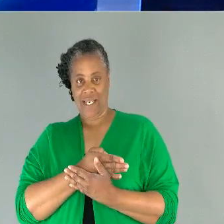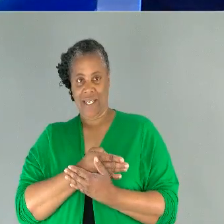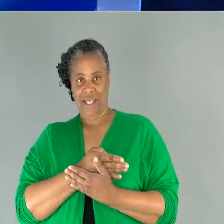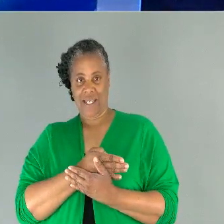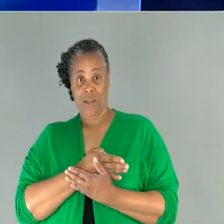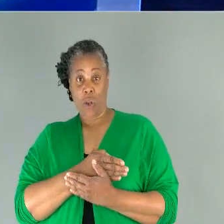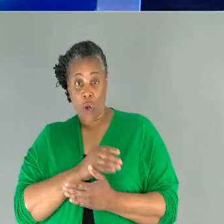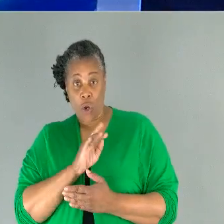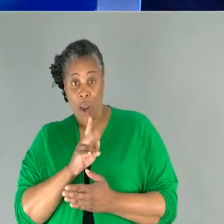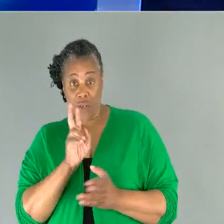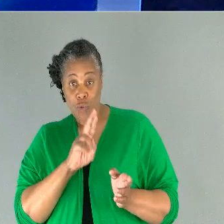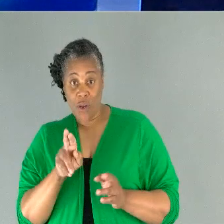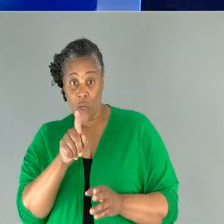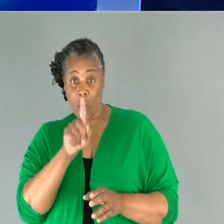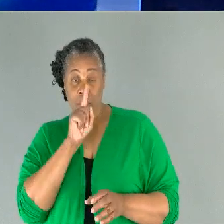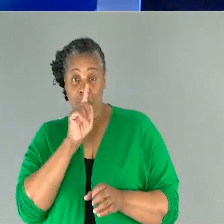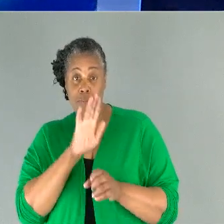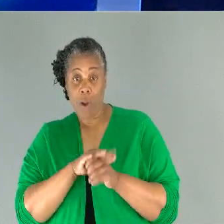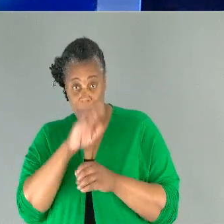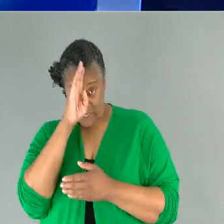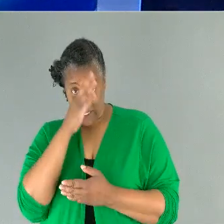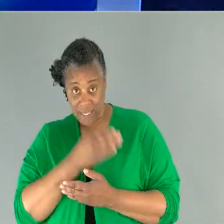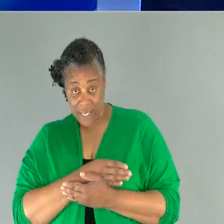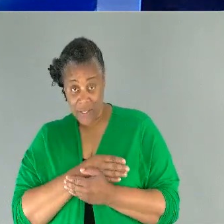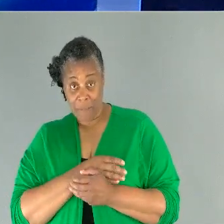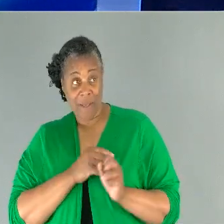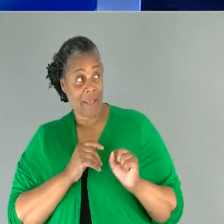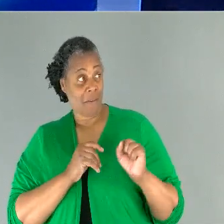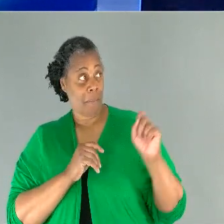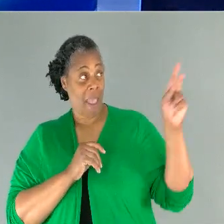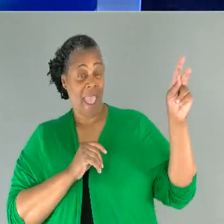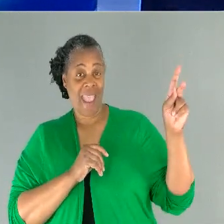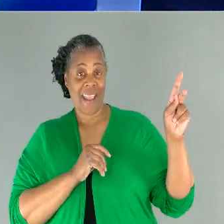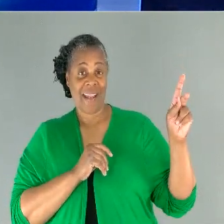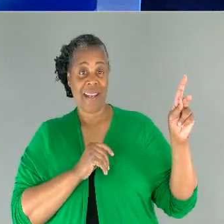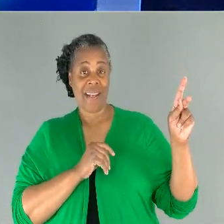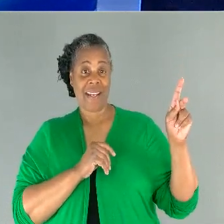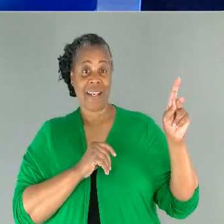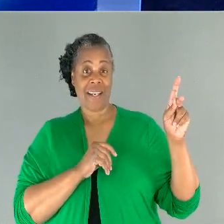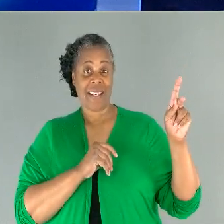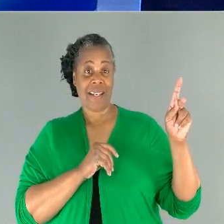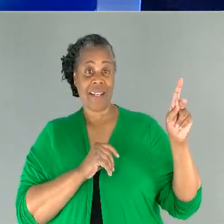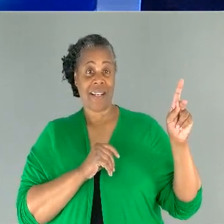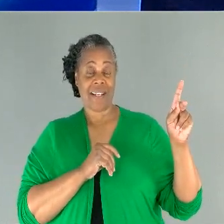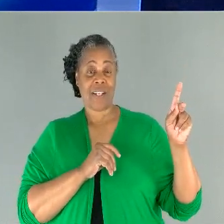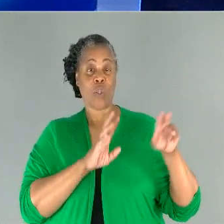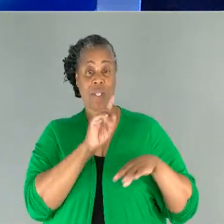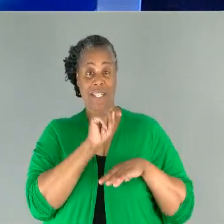son to be brought back to the house of God.